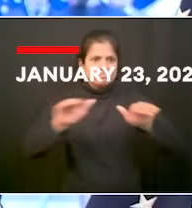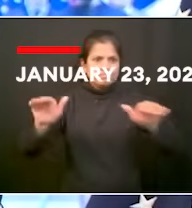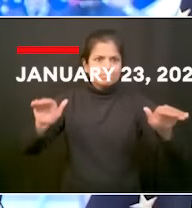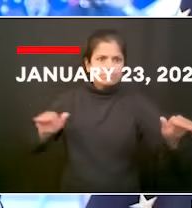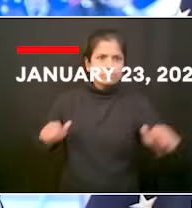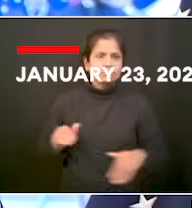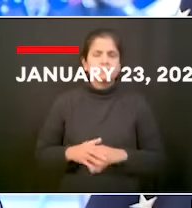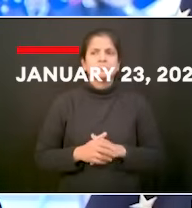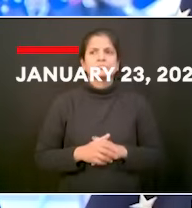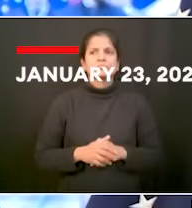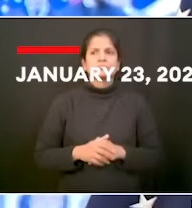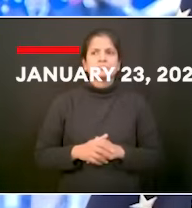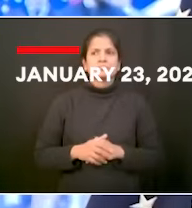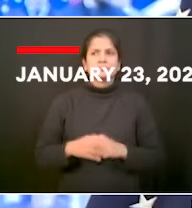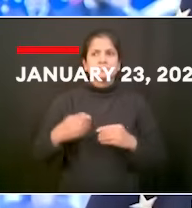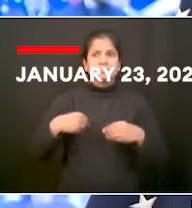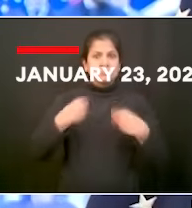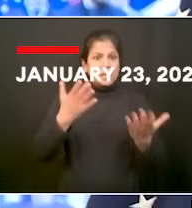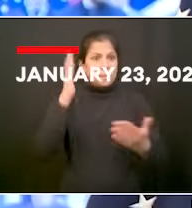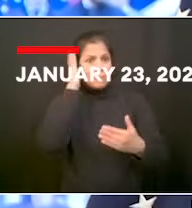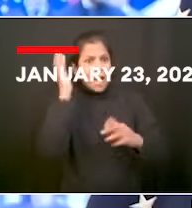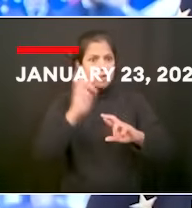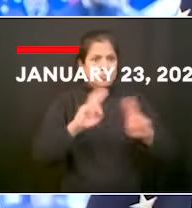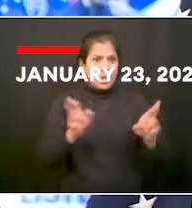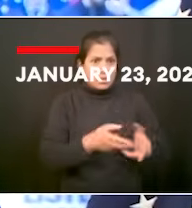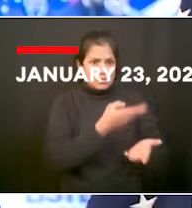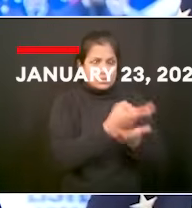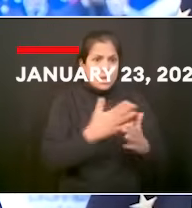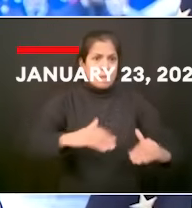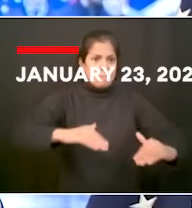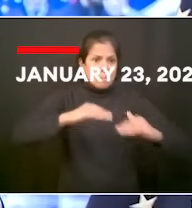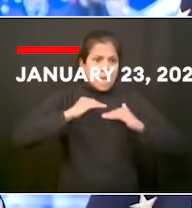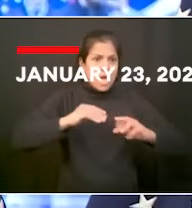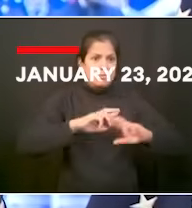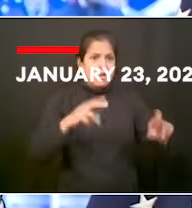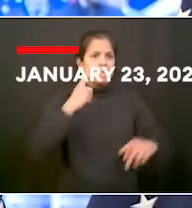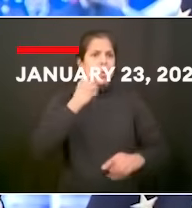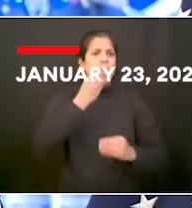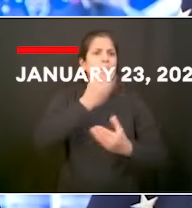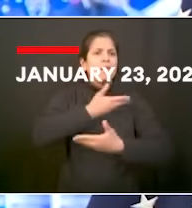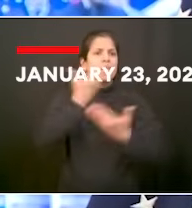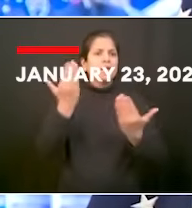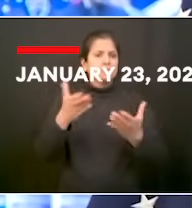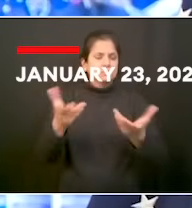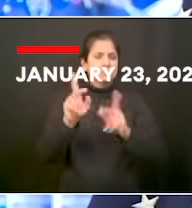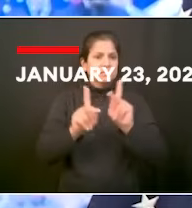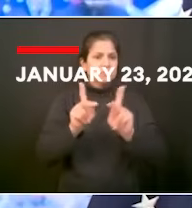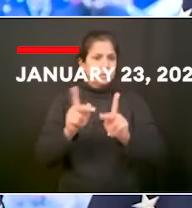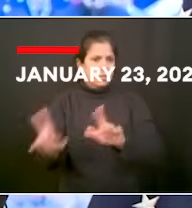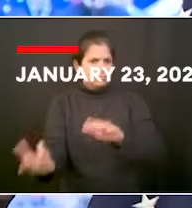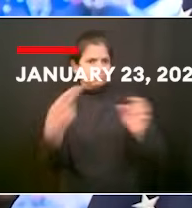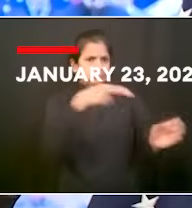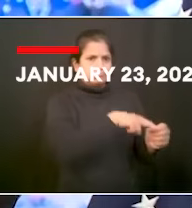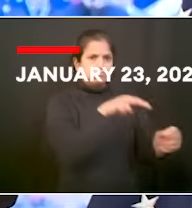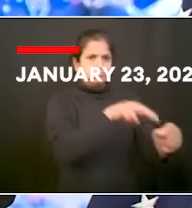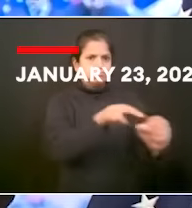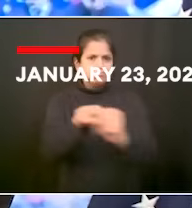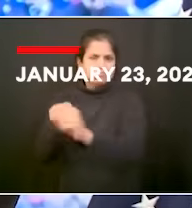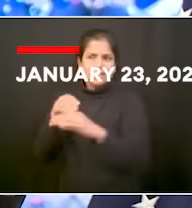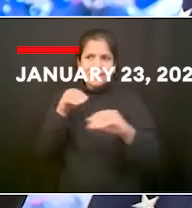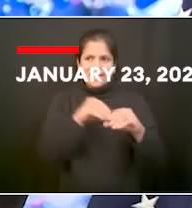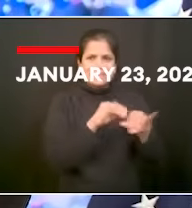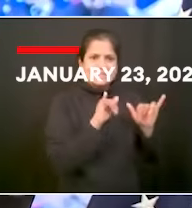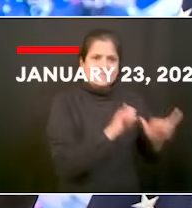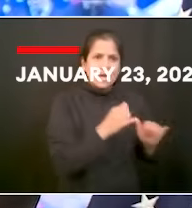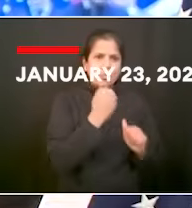beds. And the most important thing is getting homeless New Yorkers off the streets, out of the cold, into shelter. And